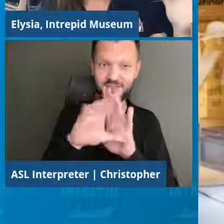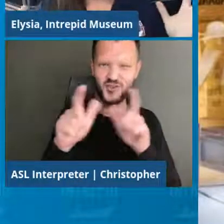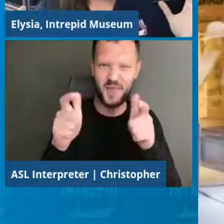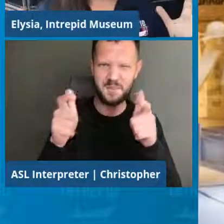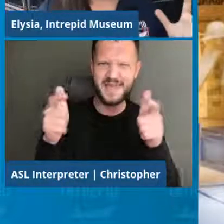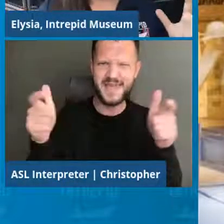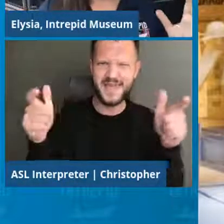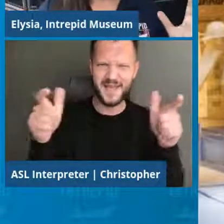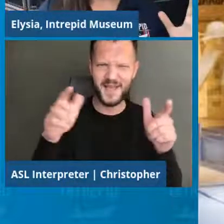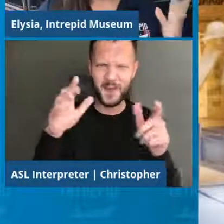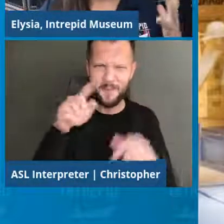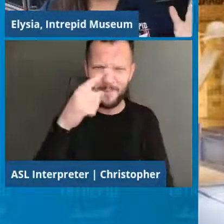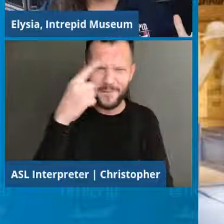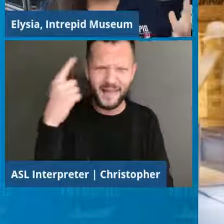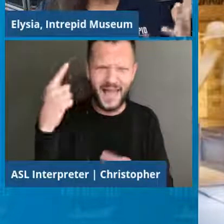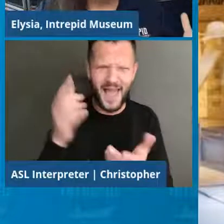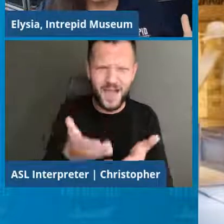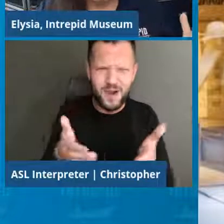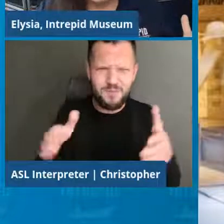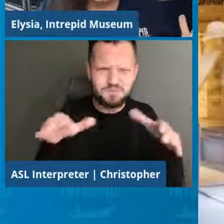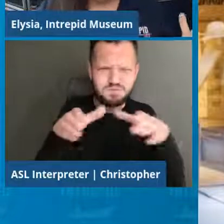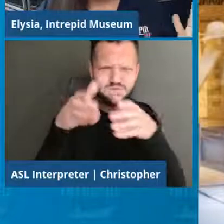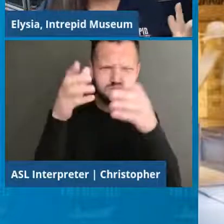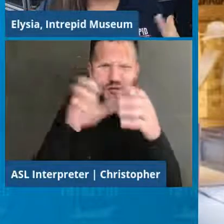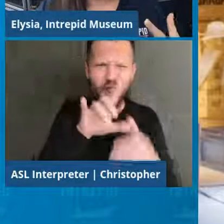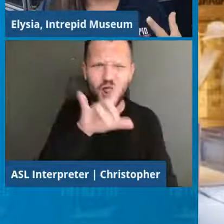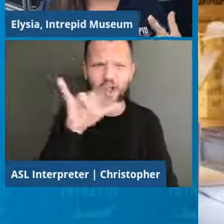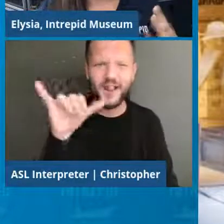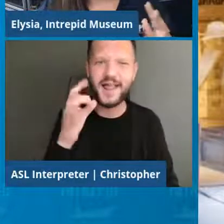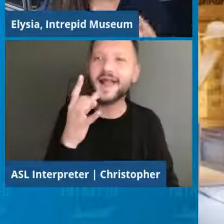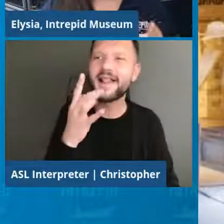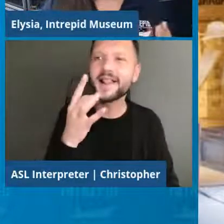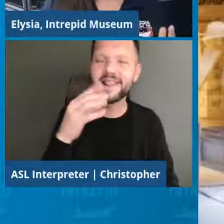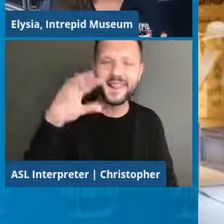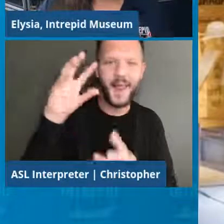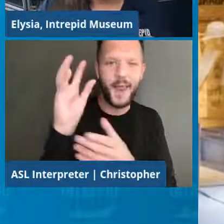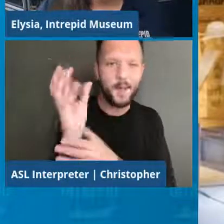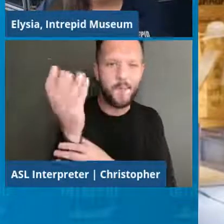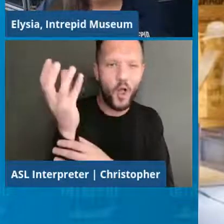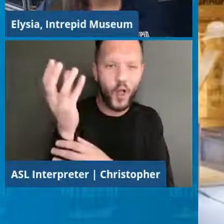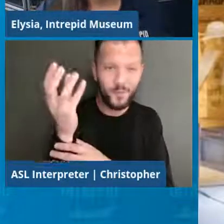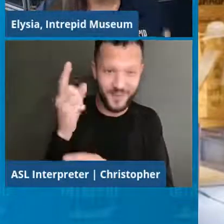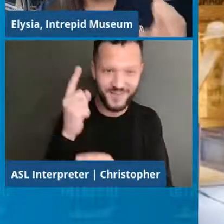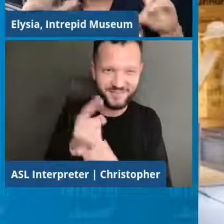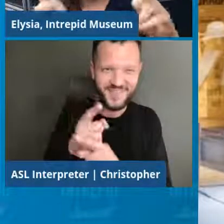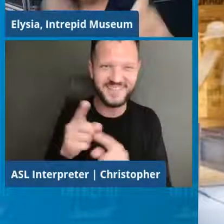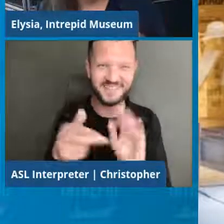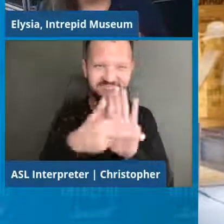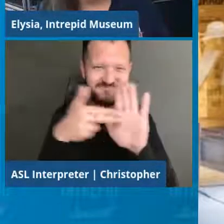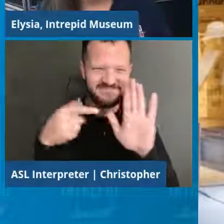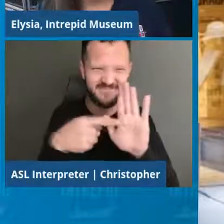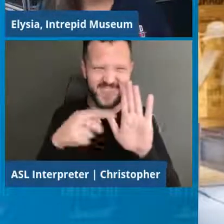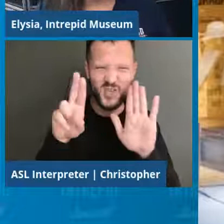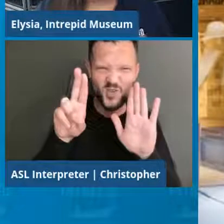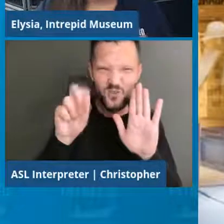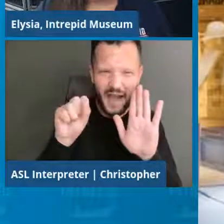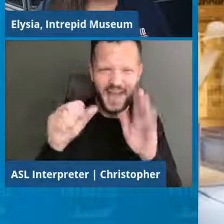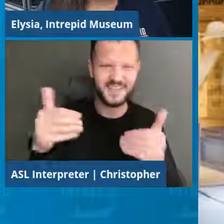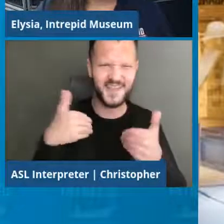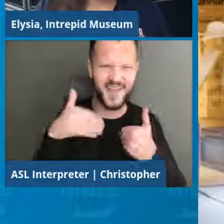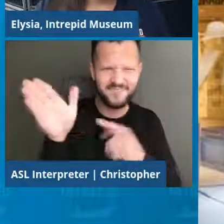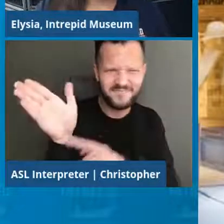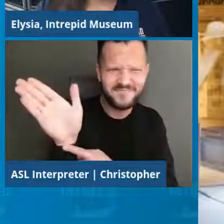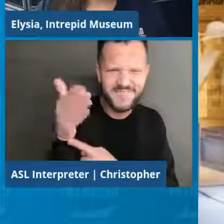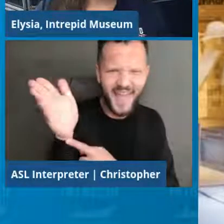big black kind of light bulb shaped thing, right? It says United States on it. It's got a flag. Some people